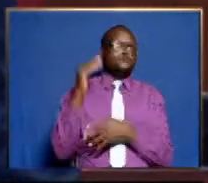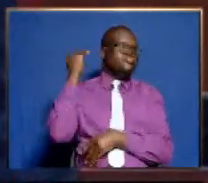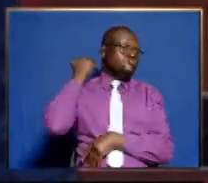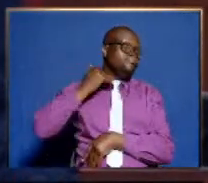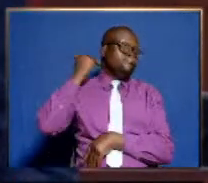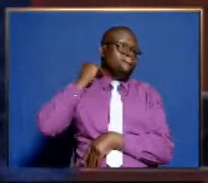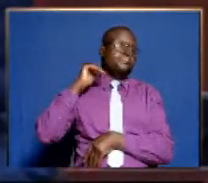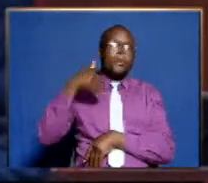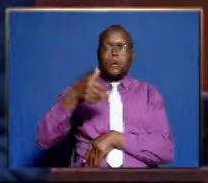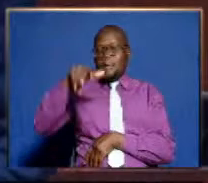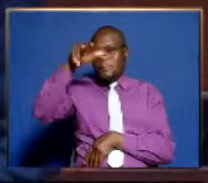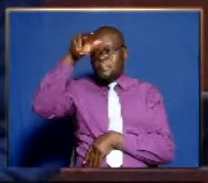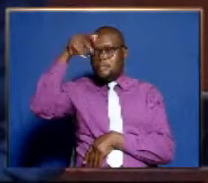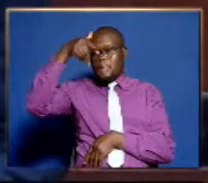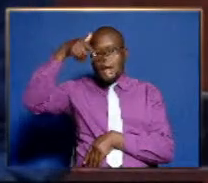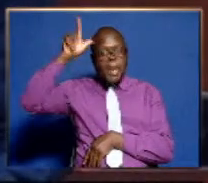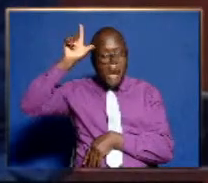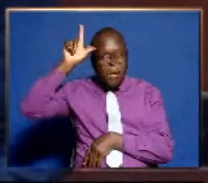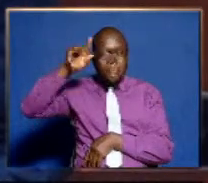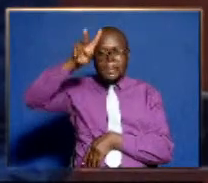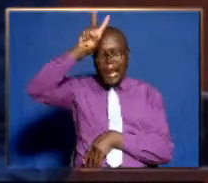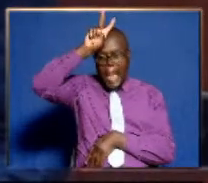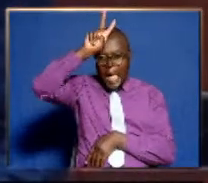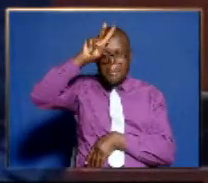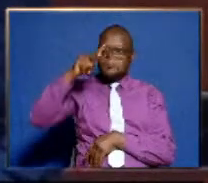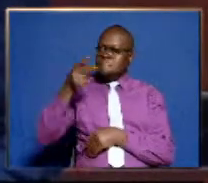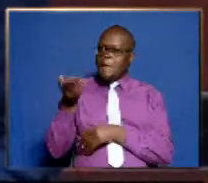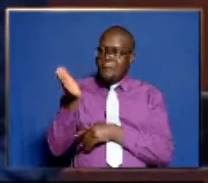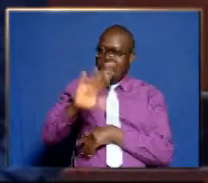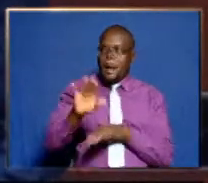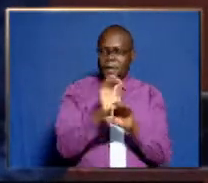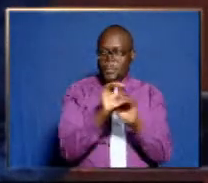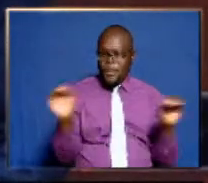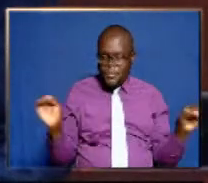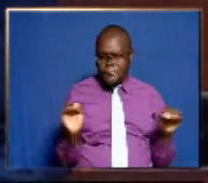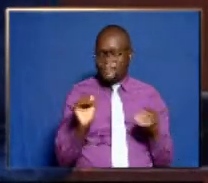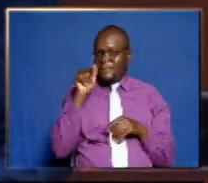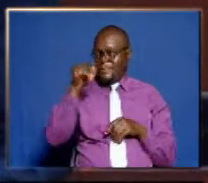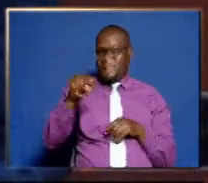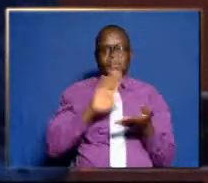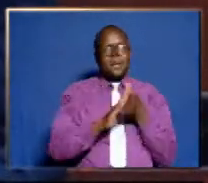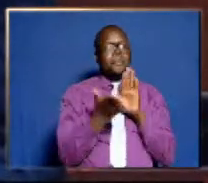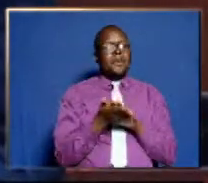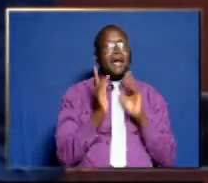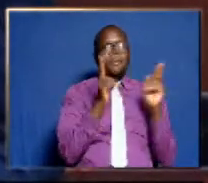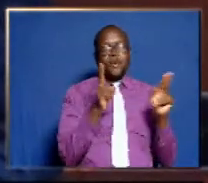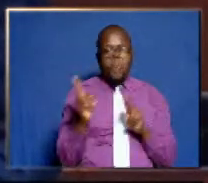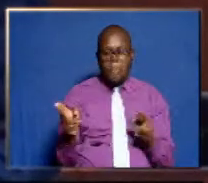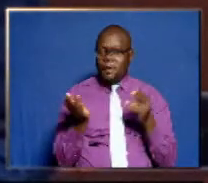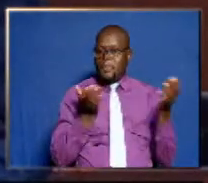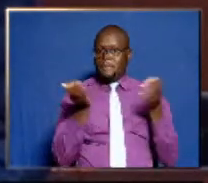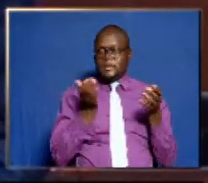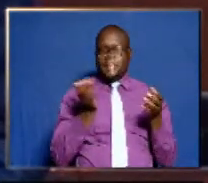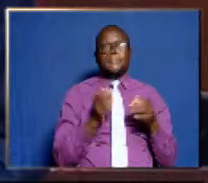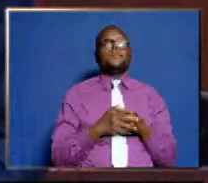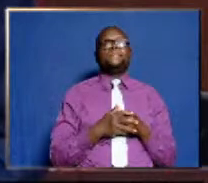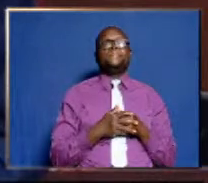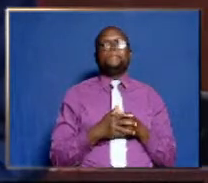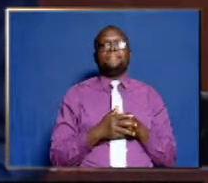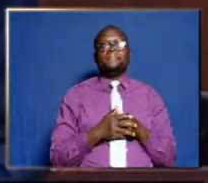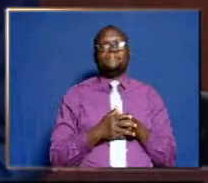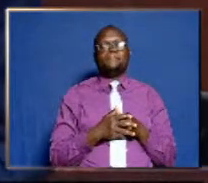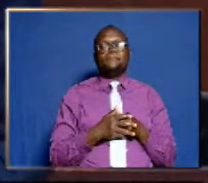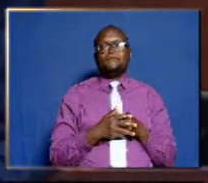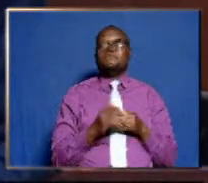even to recover the stolen livestock. It appears this has become a normal business.